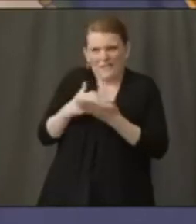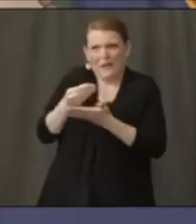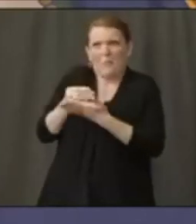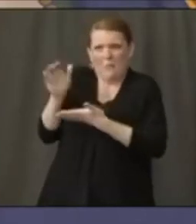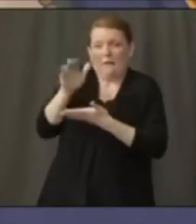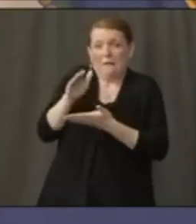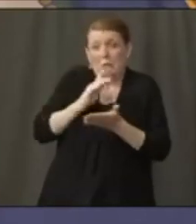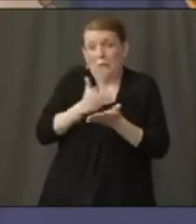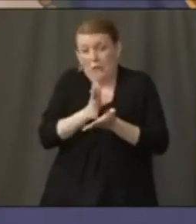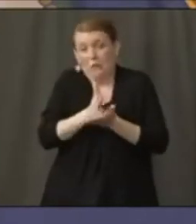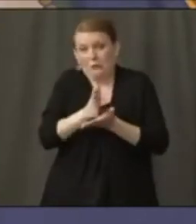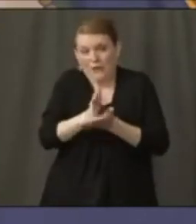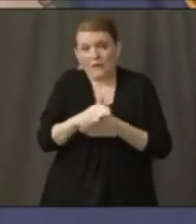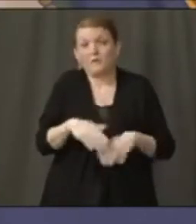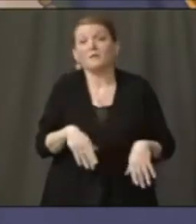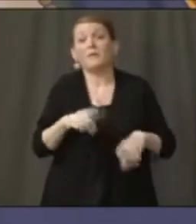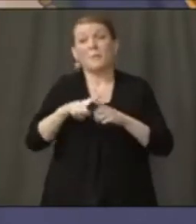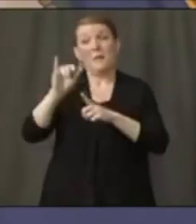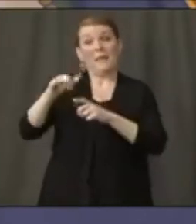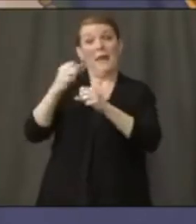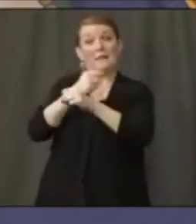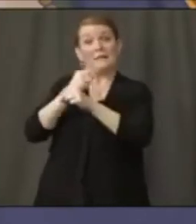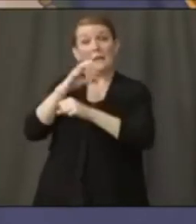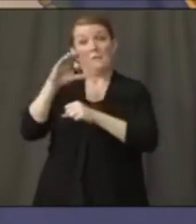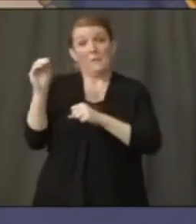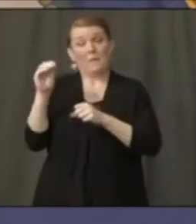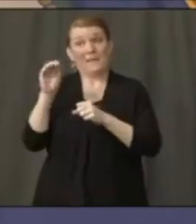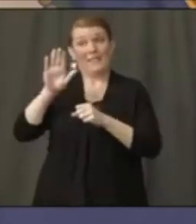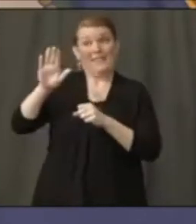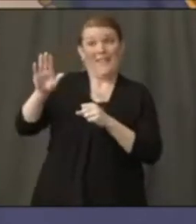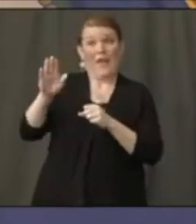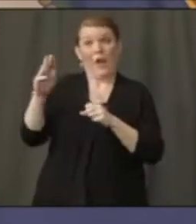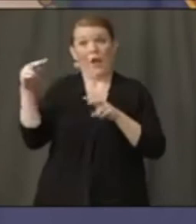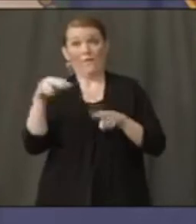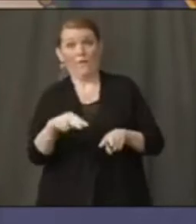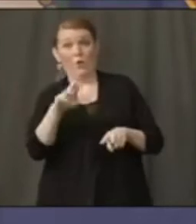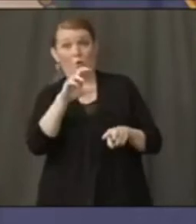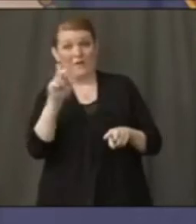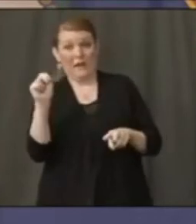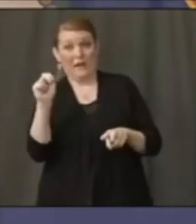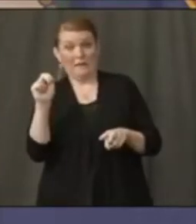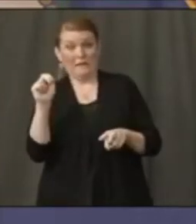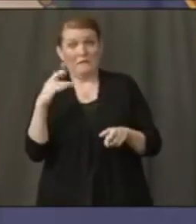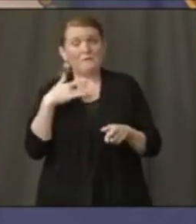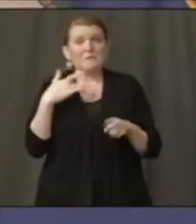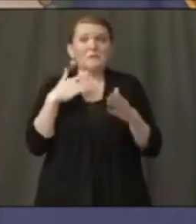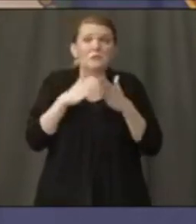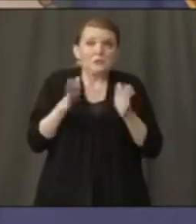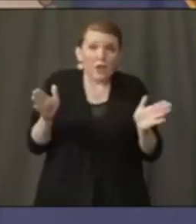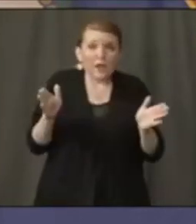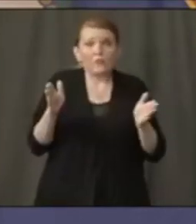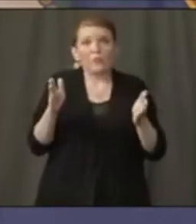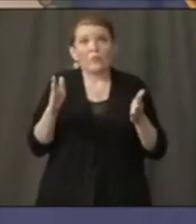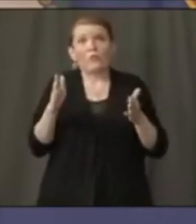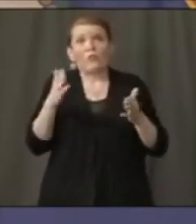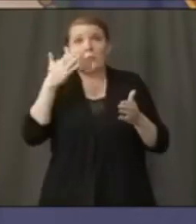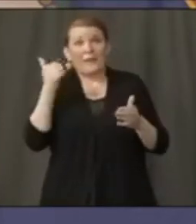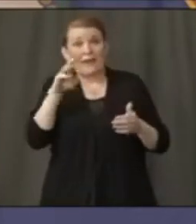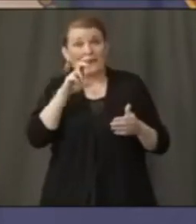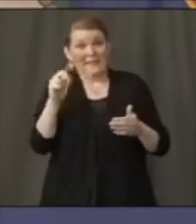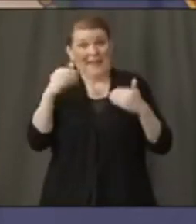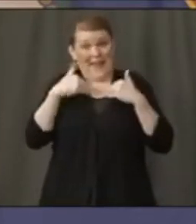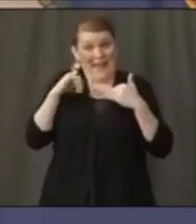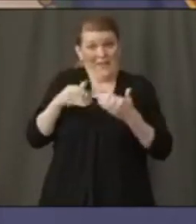gave Connecticut a pretty good record. They said because of the rainy day fund, because of the nature of your